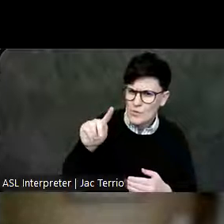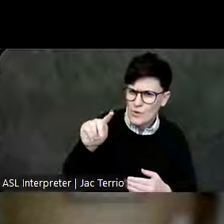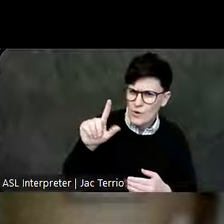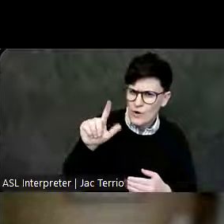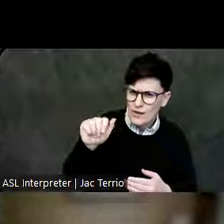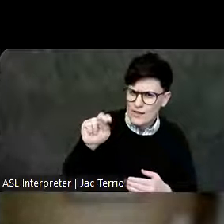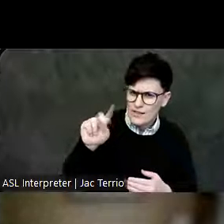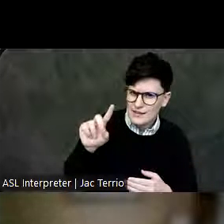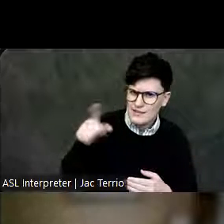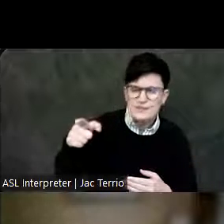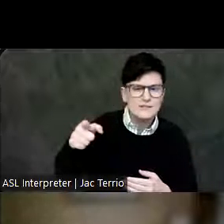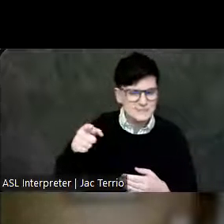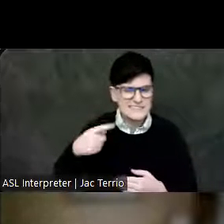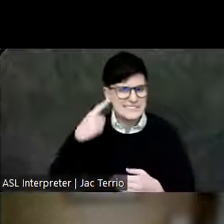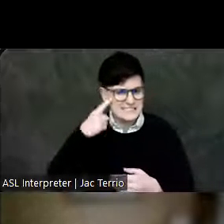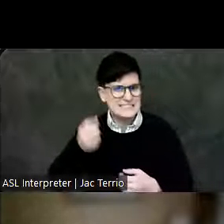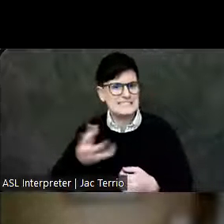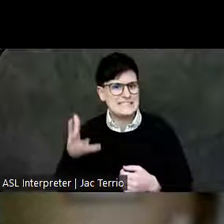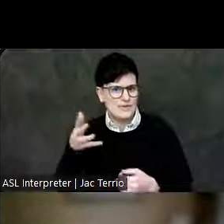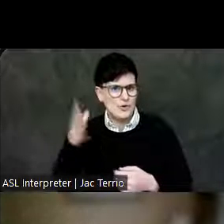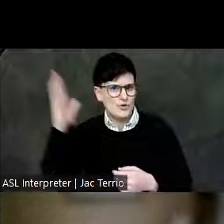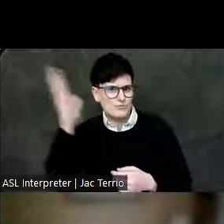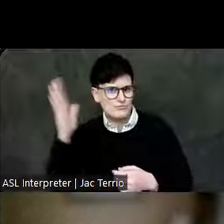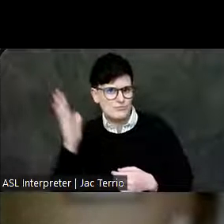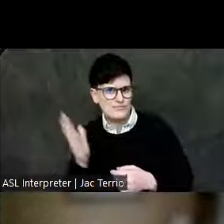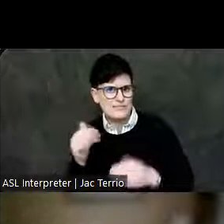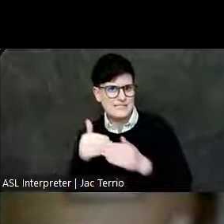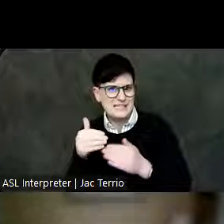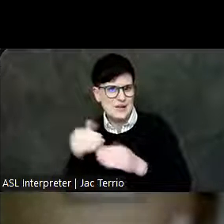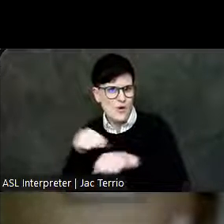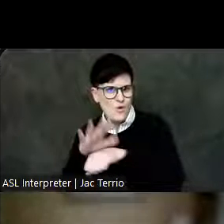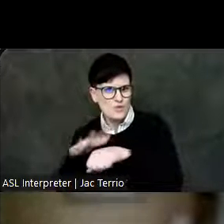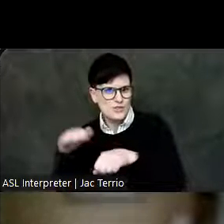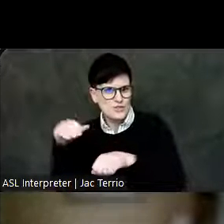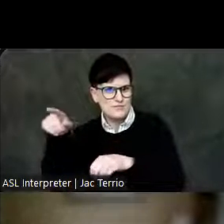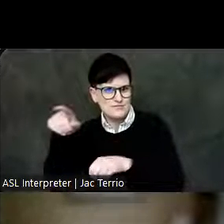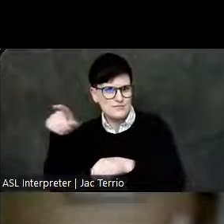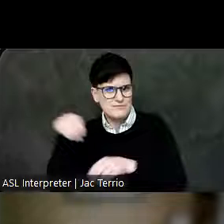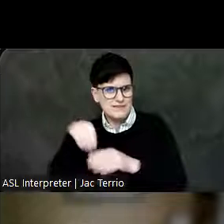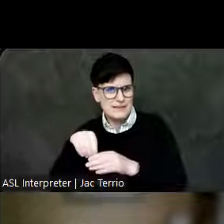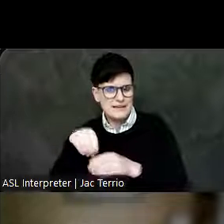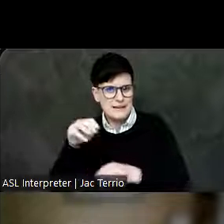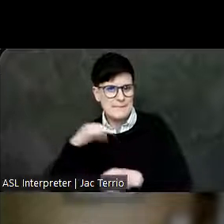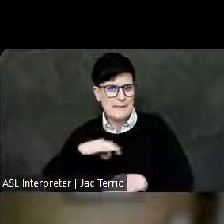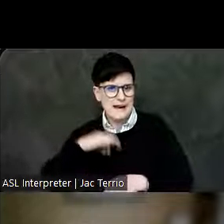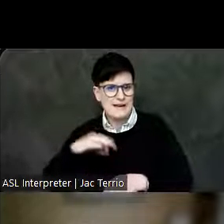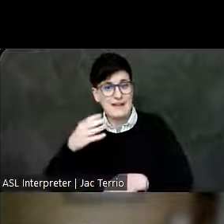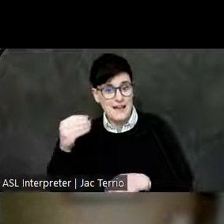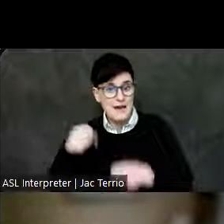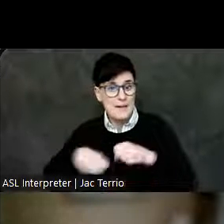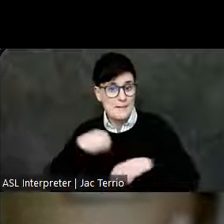the coast there in Maine, and there's some really good bike trails. And Maine is also great